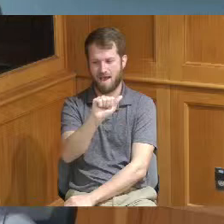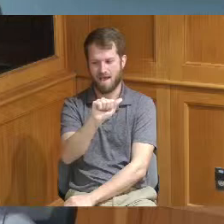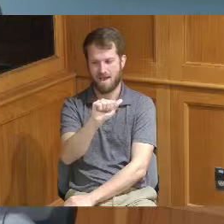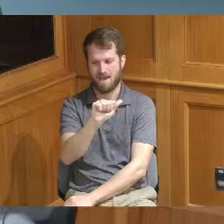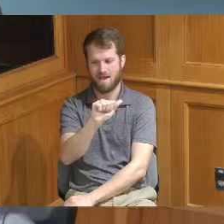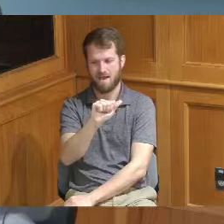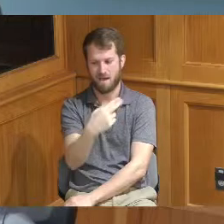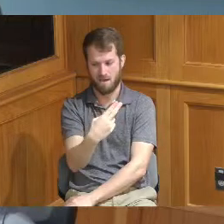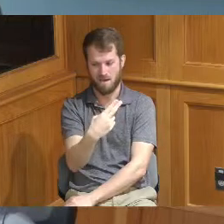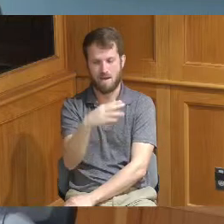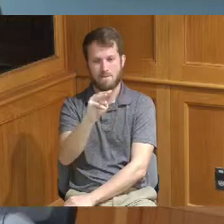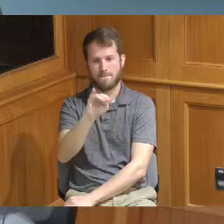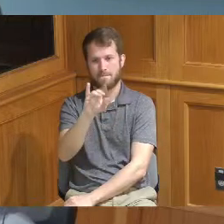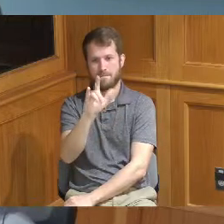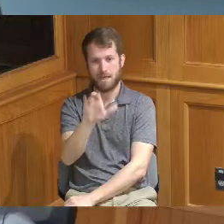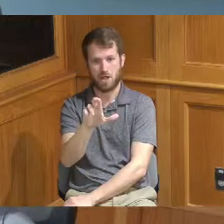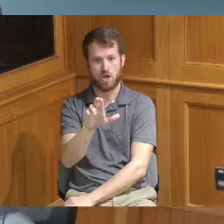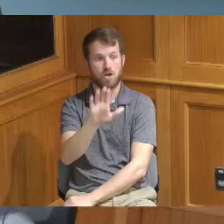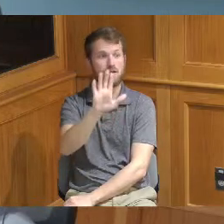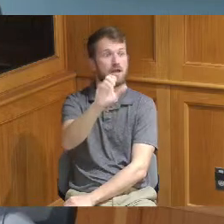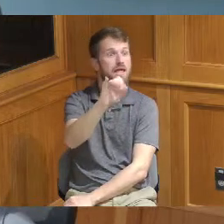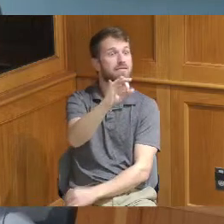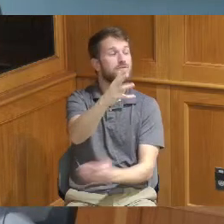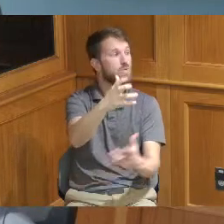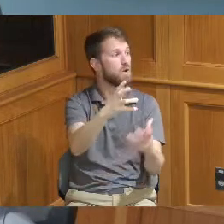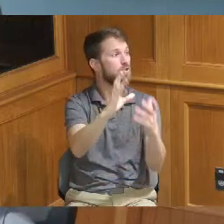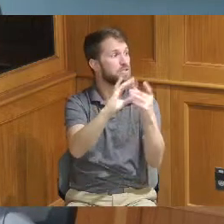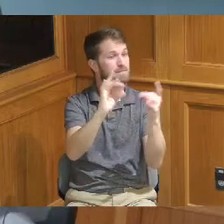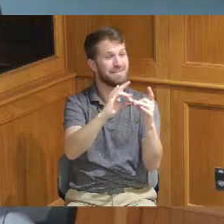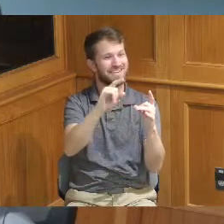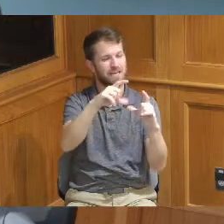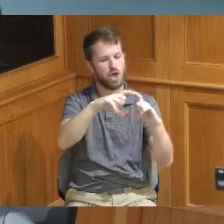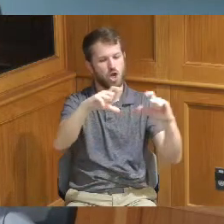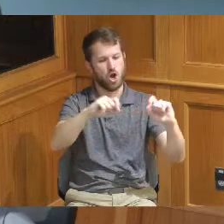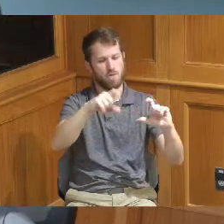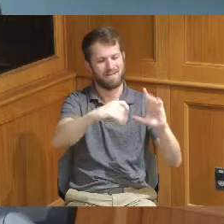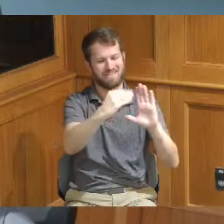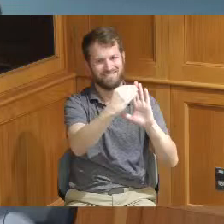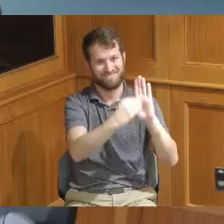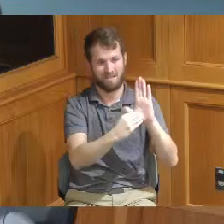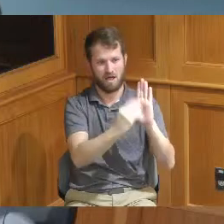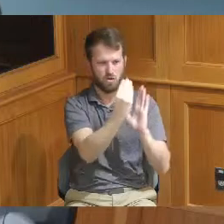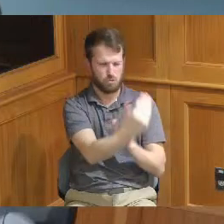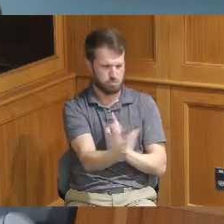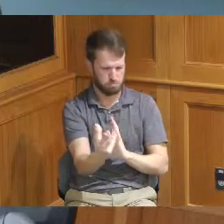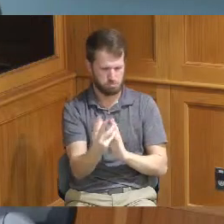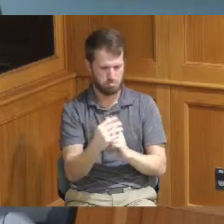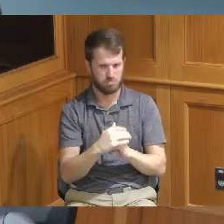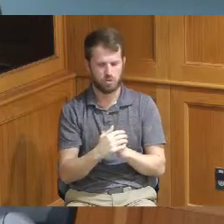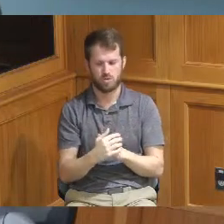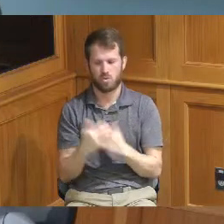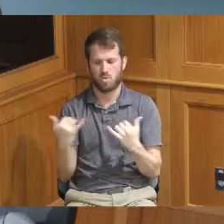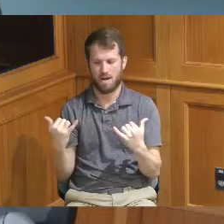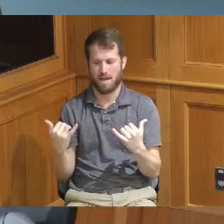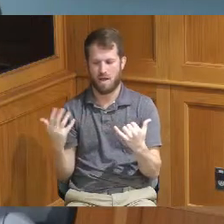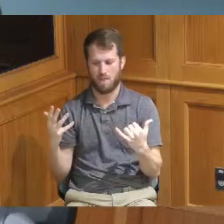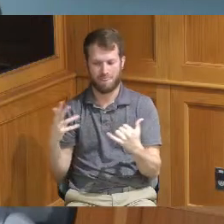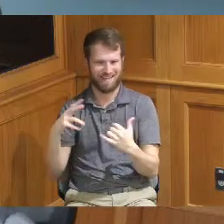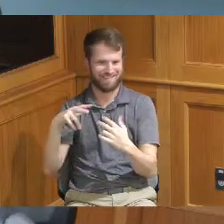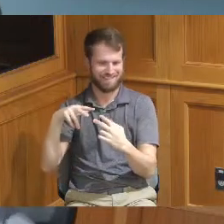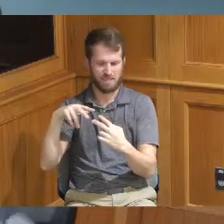anyone that wants to talk, we have to fill out a card. So I just want to let you know before we close everything